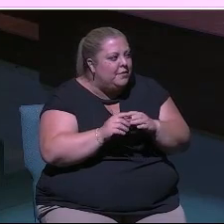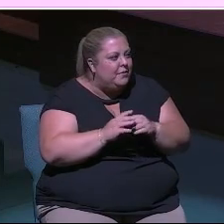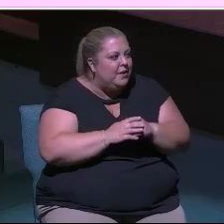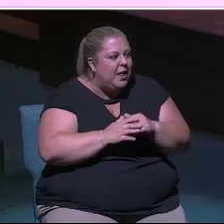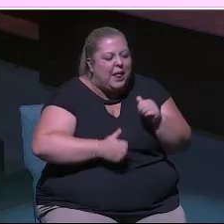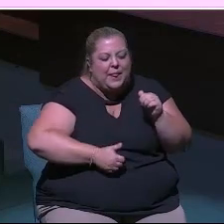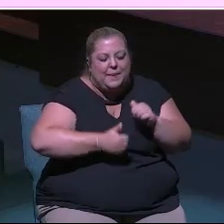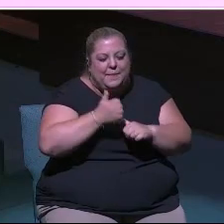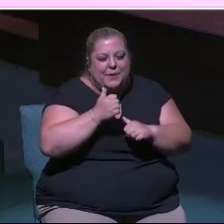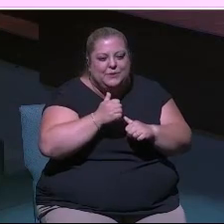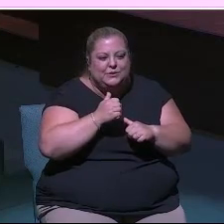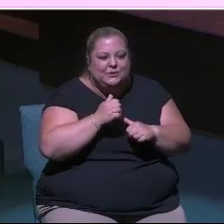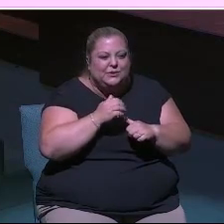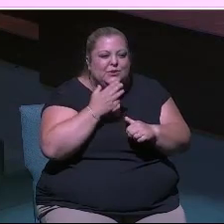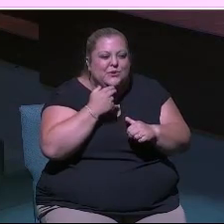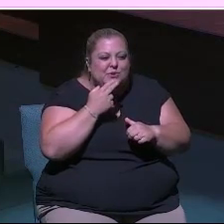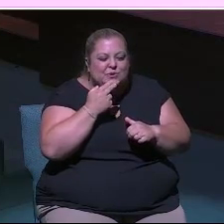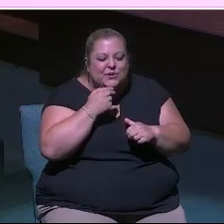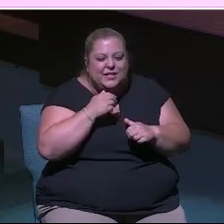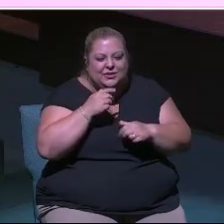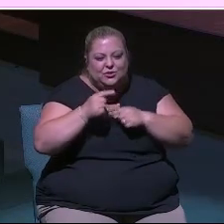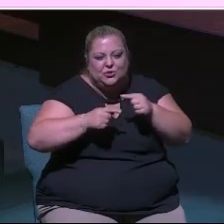the cutest granddaughter in all the world, waiting on Bryn.